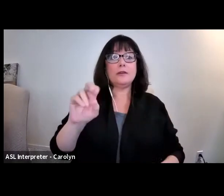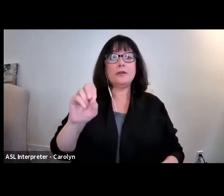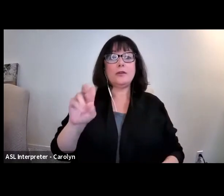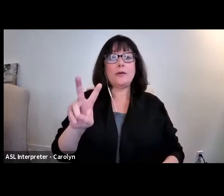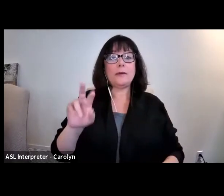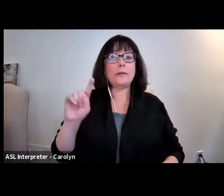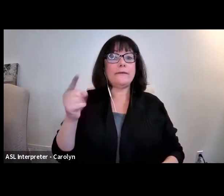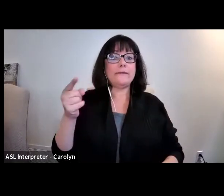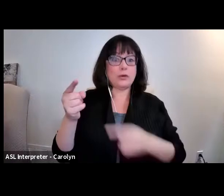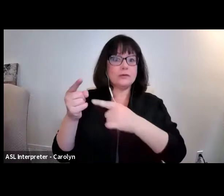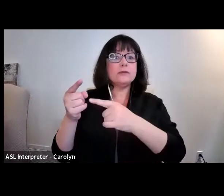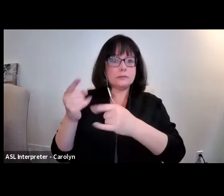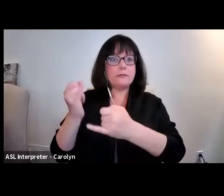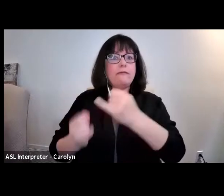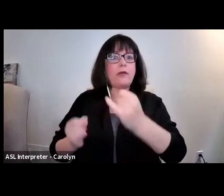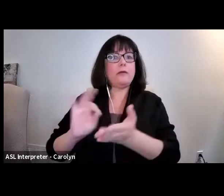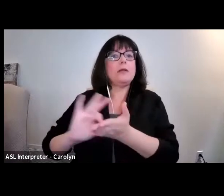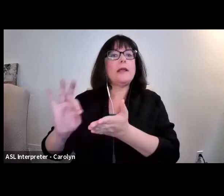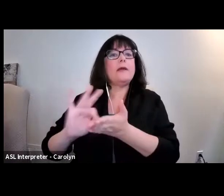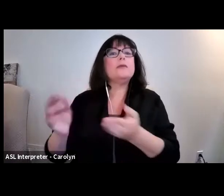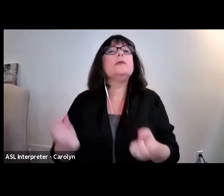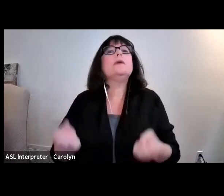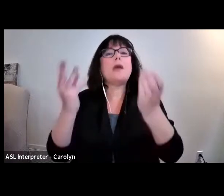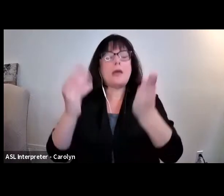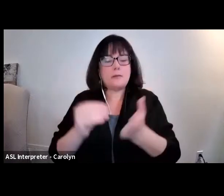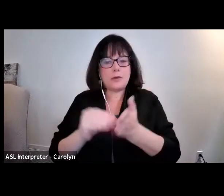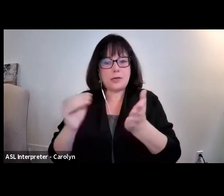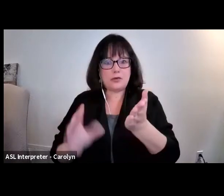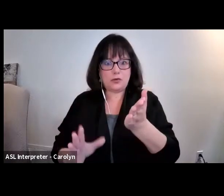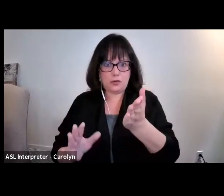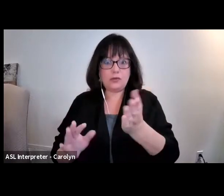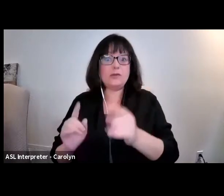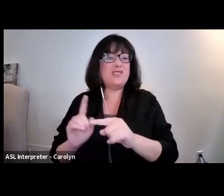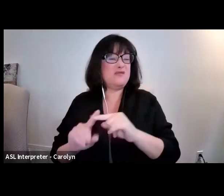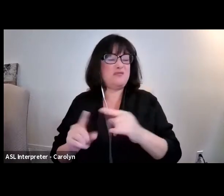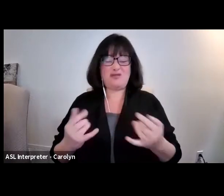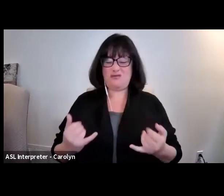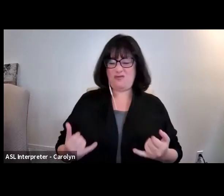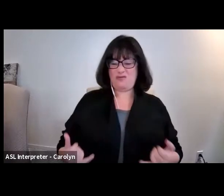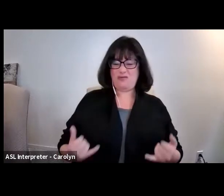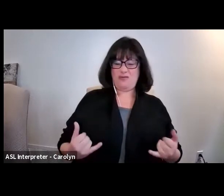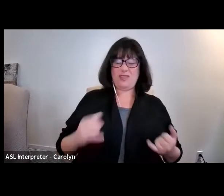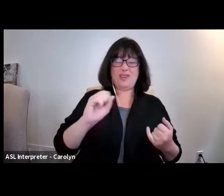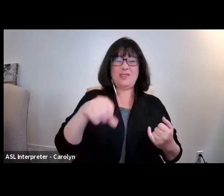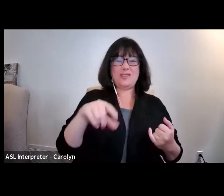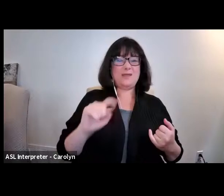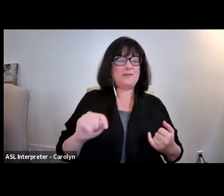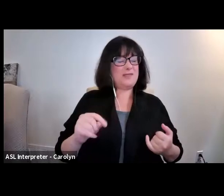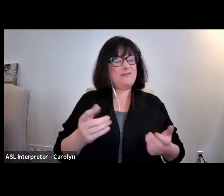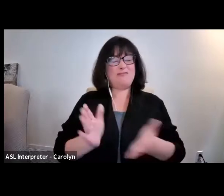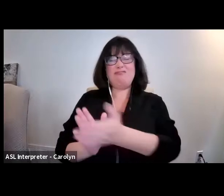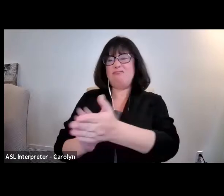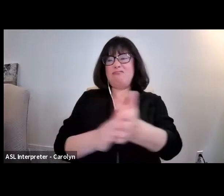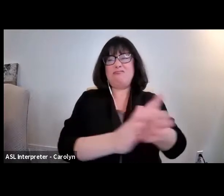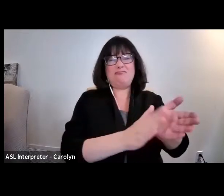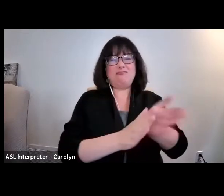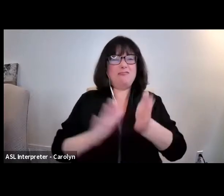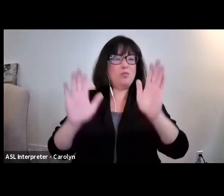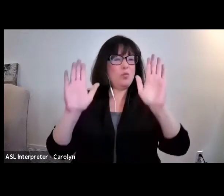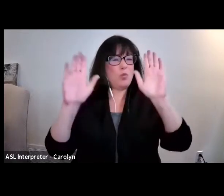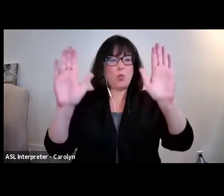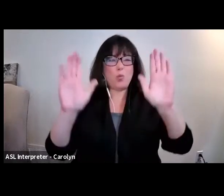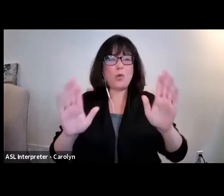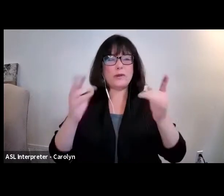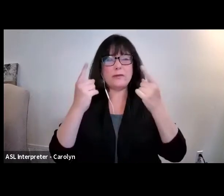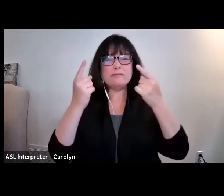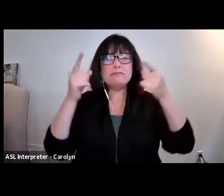say as well that where we've landed on enrollment is a tremendous accomplishment, thanks to the collective hard work and the